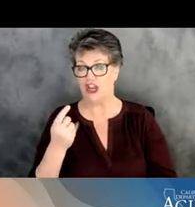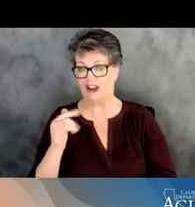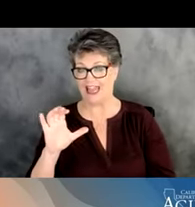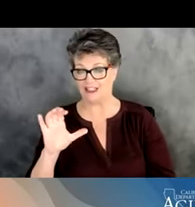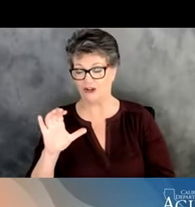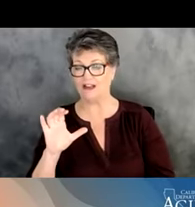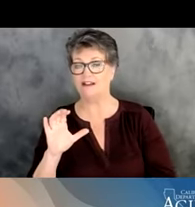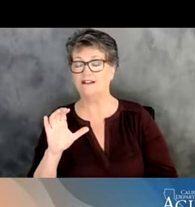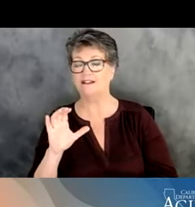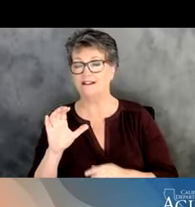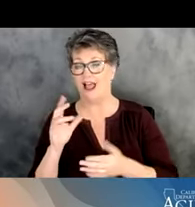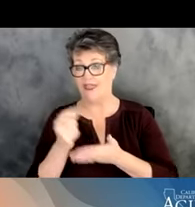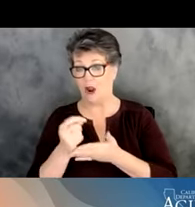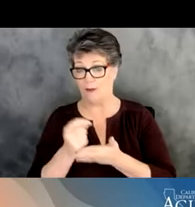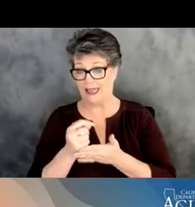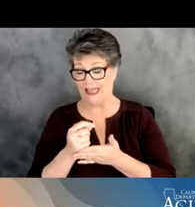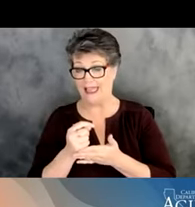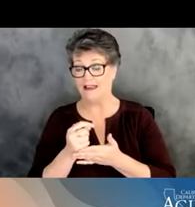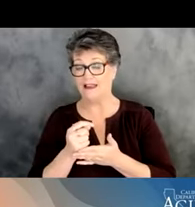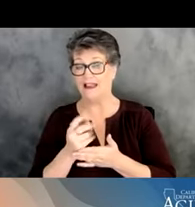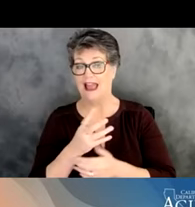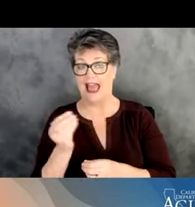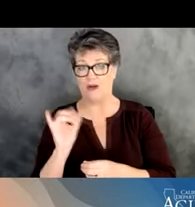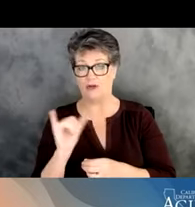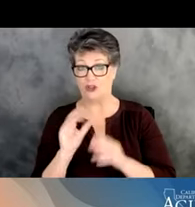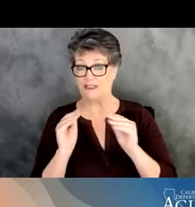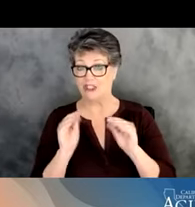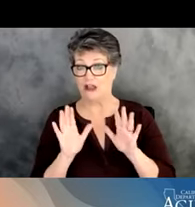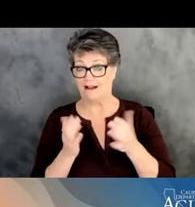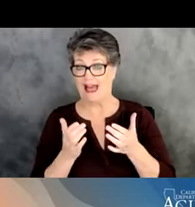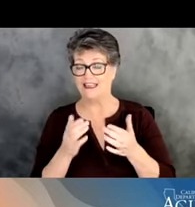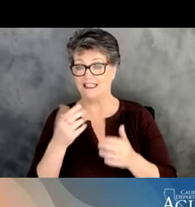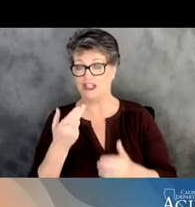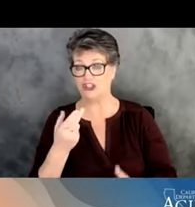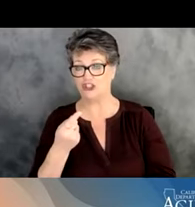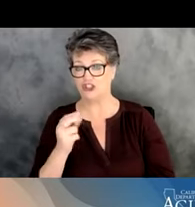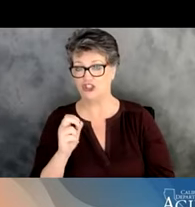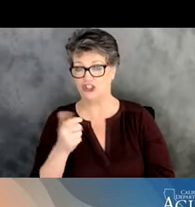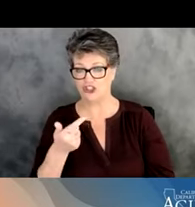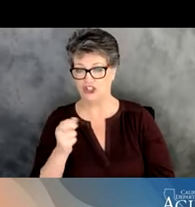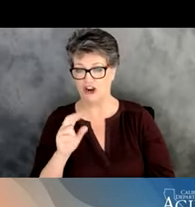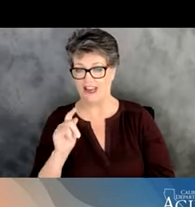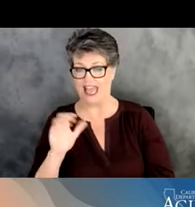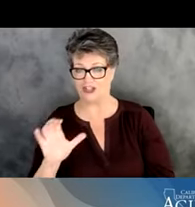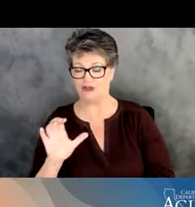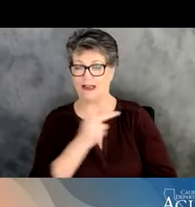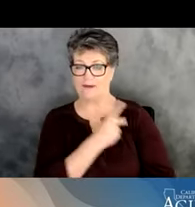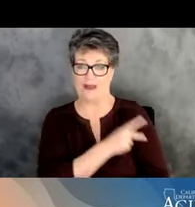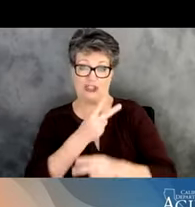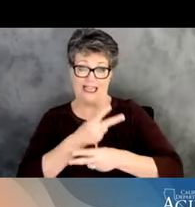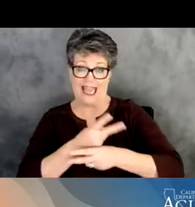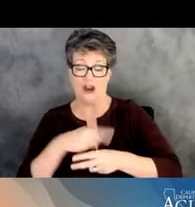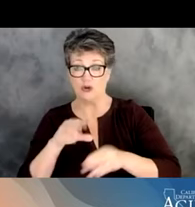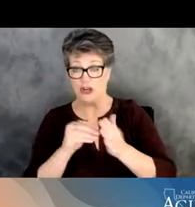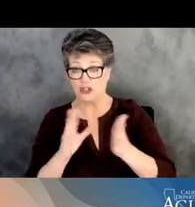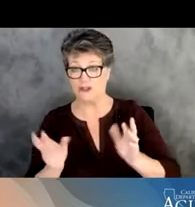pharmacotherapy. And one of my biggest joys is teaching the course in geriatric patient care to our students who are